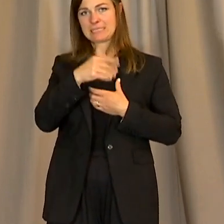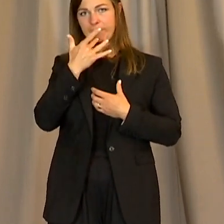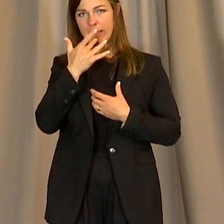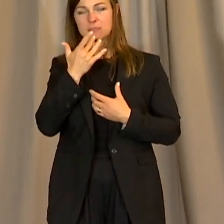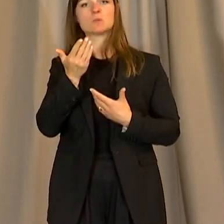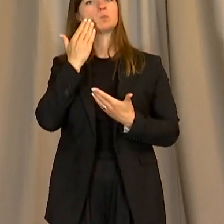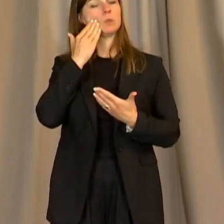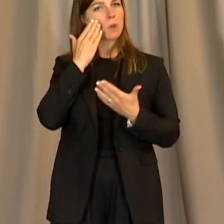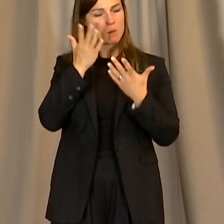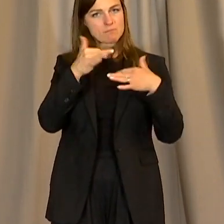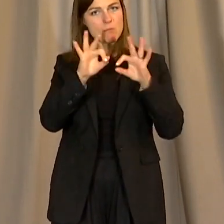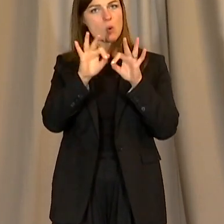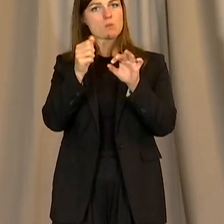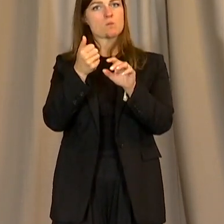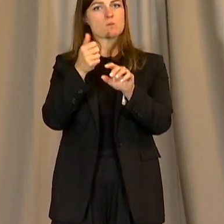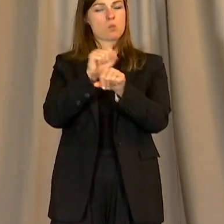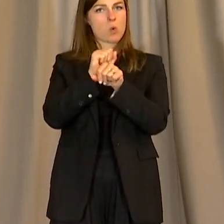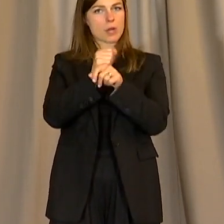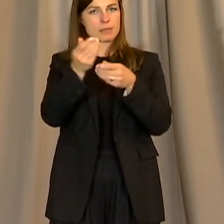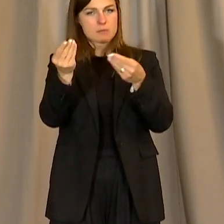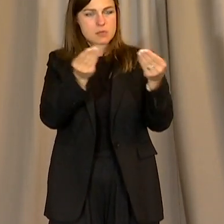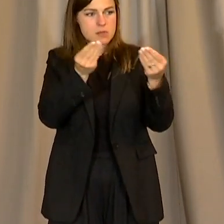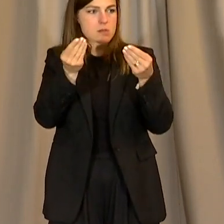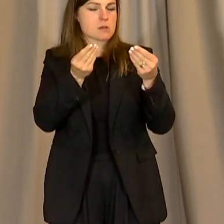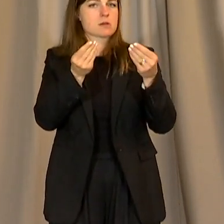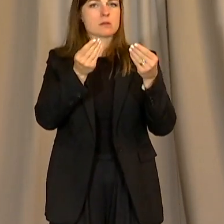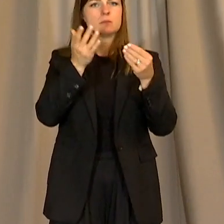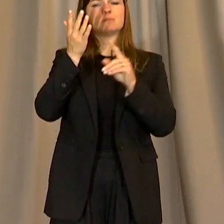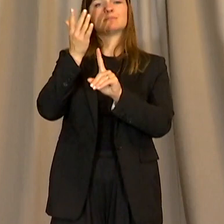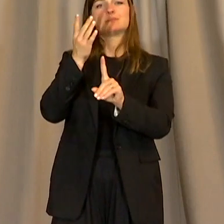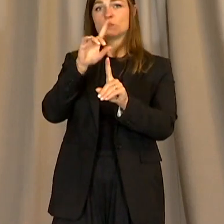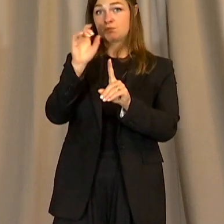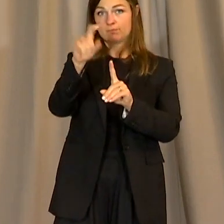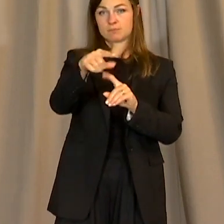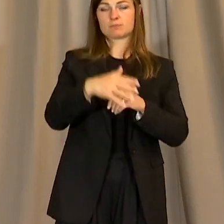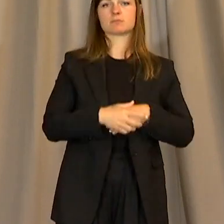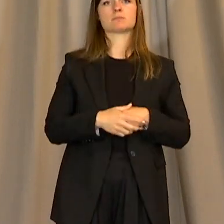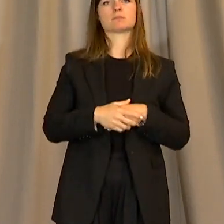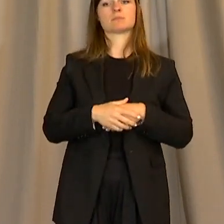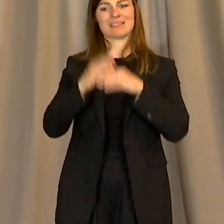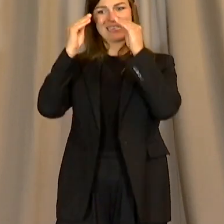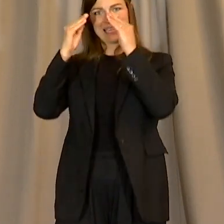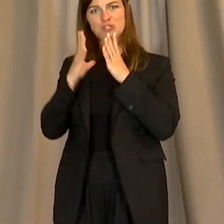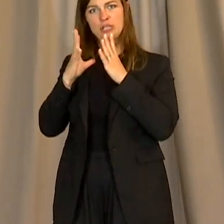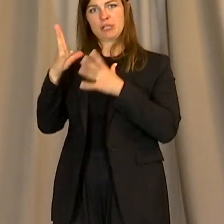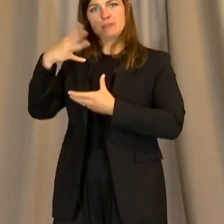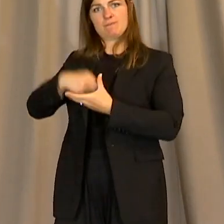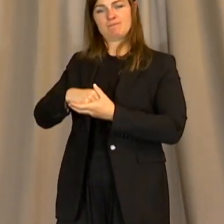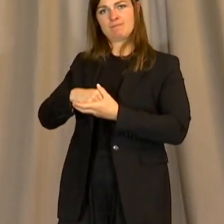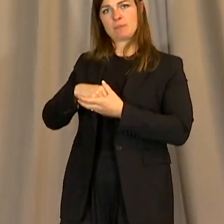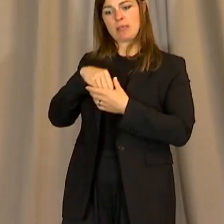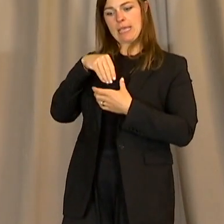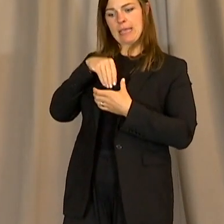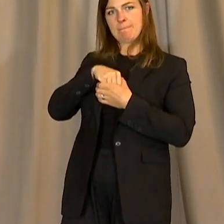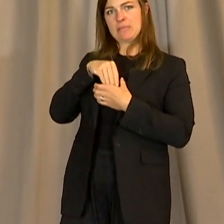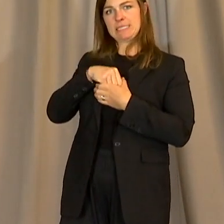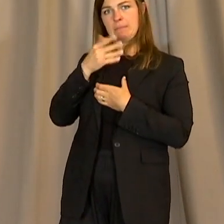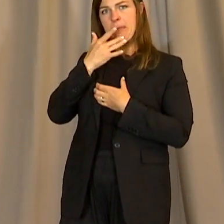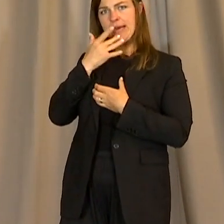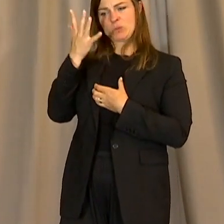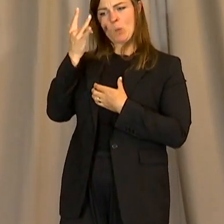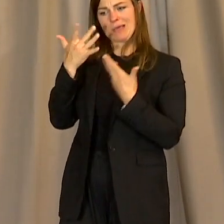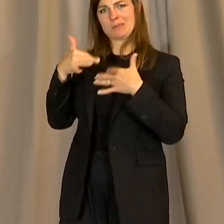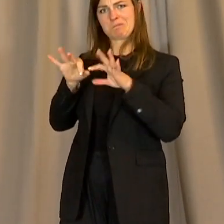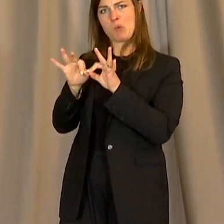bias. So why is it important for educators to do that work of mitigating bias?